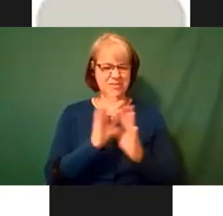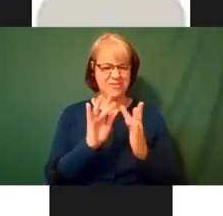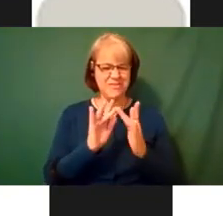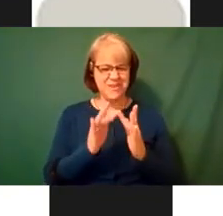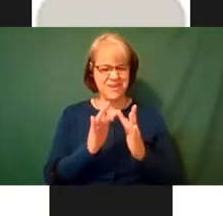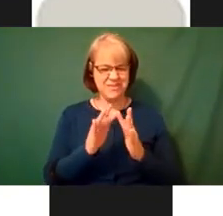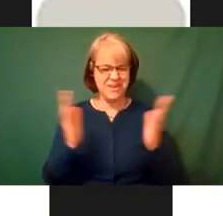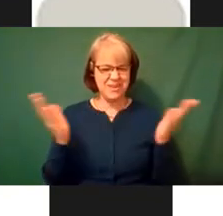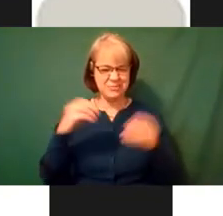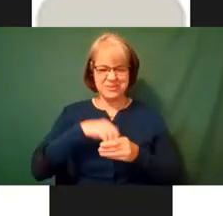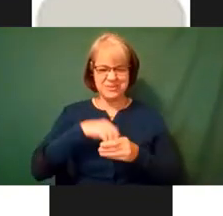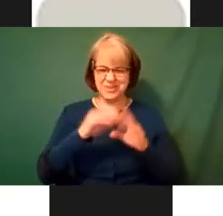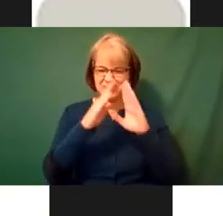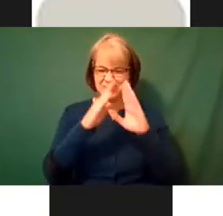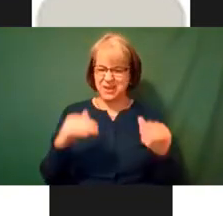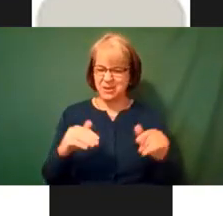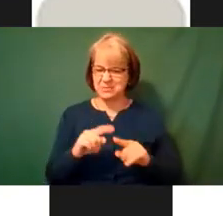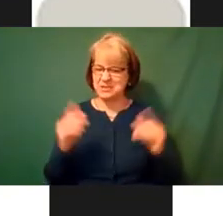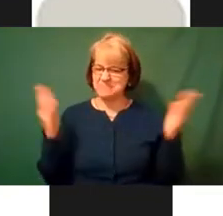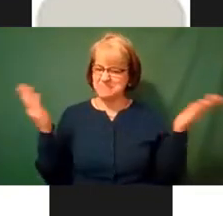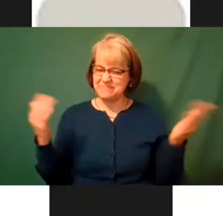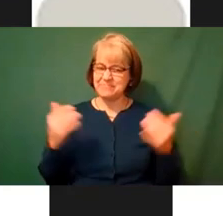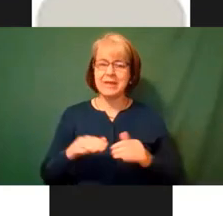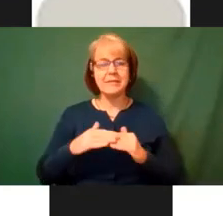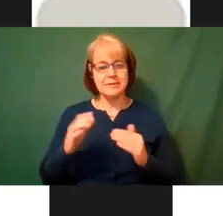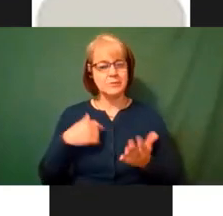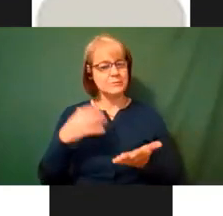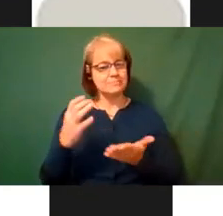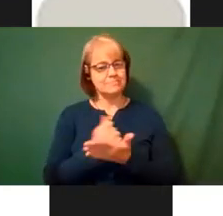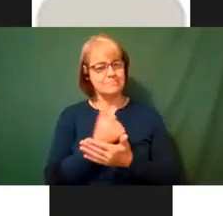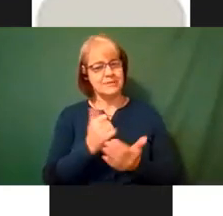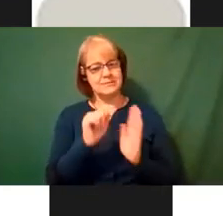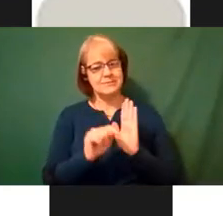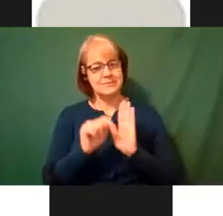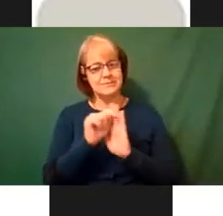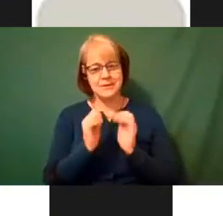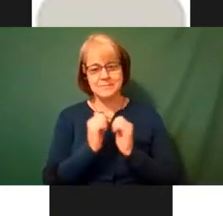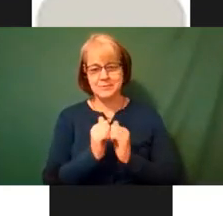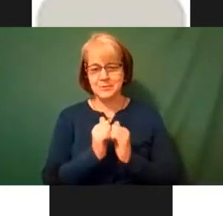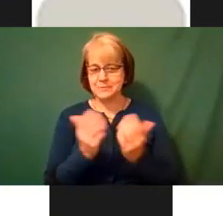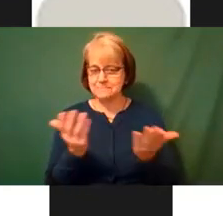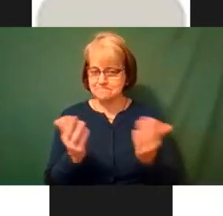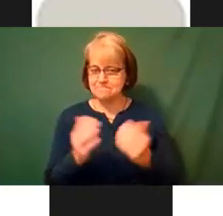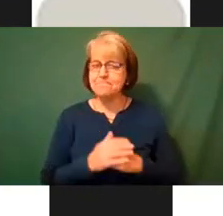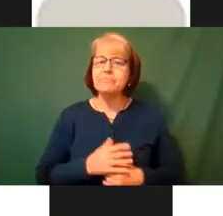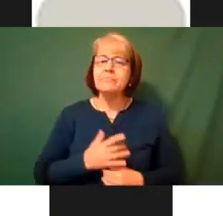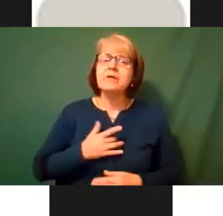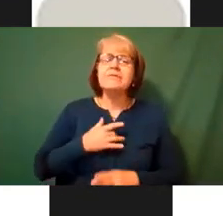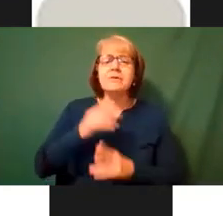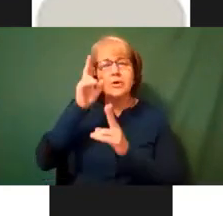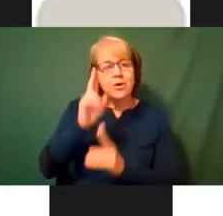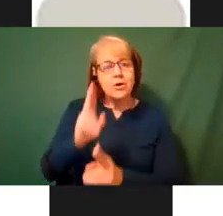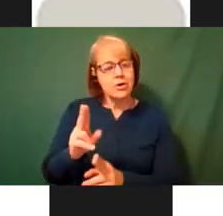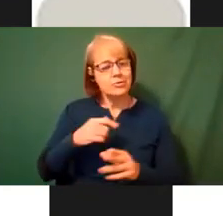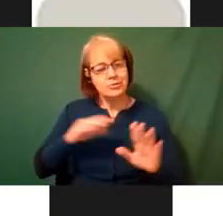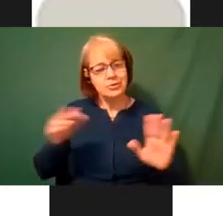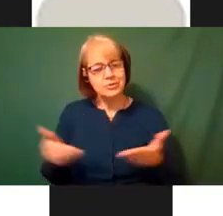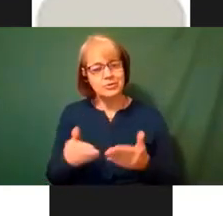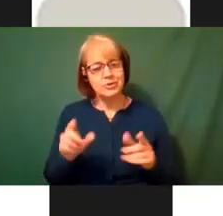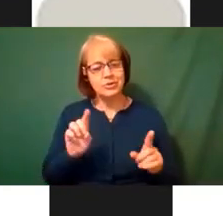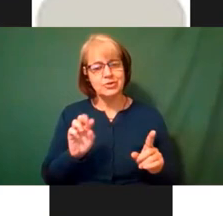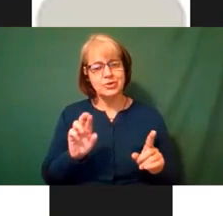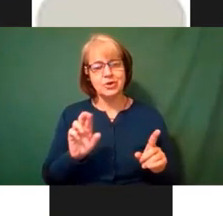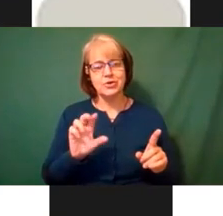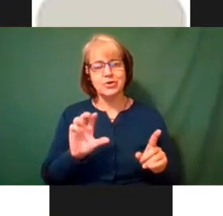at least we're having the conversation. It is a real honor for me to be able to introduce Dr. Carolyn